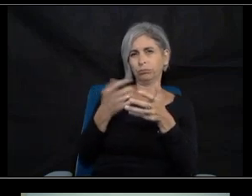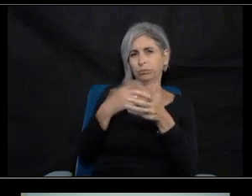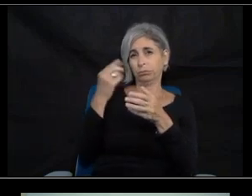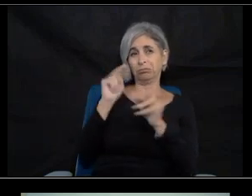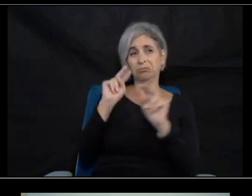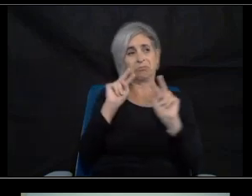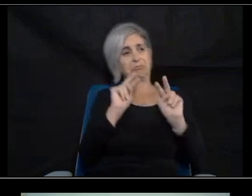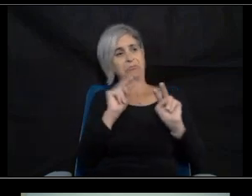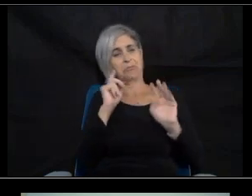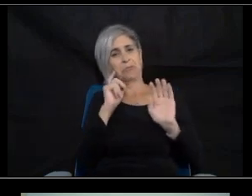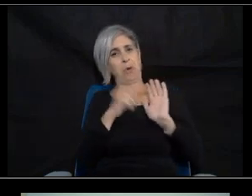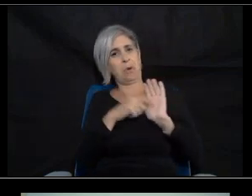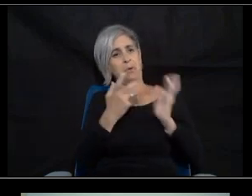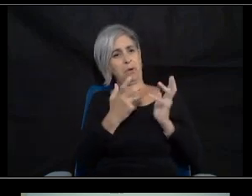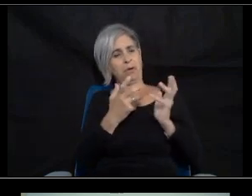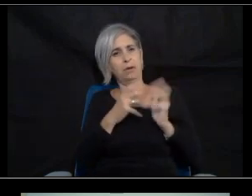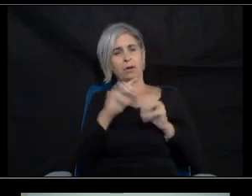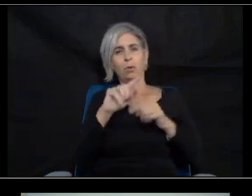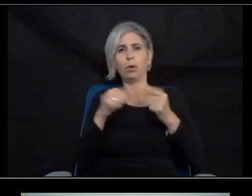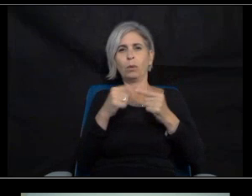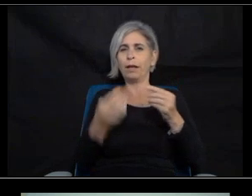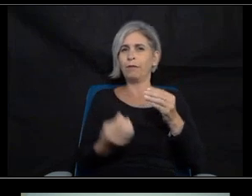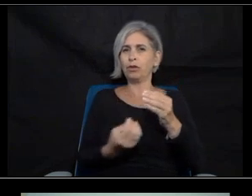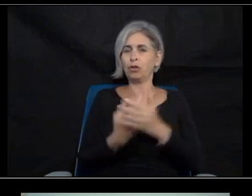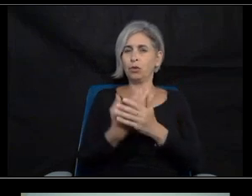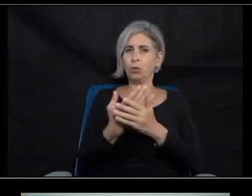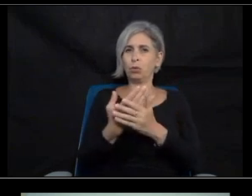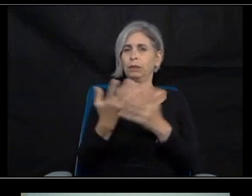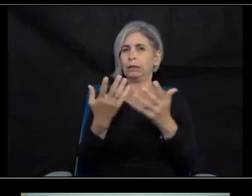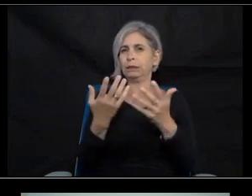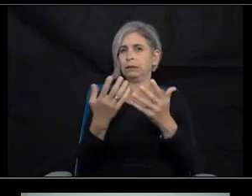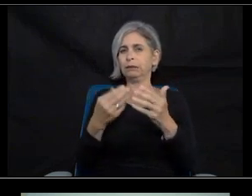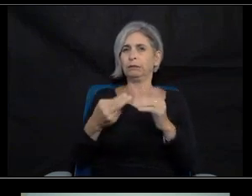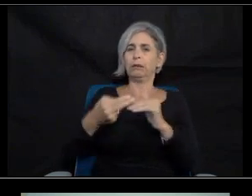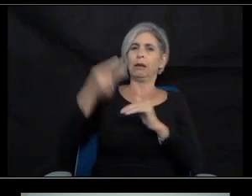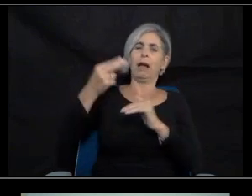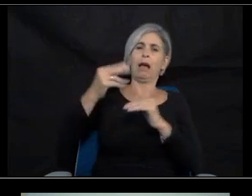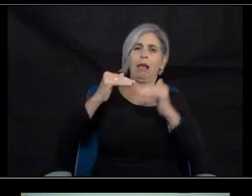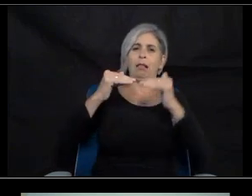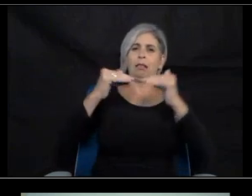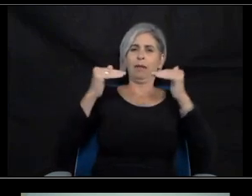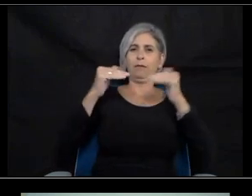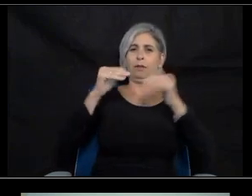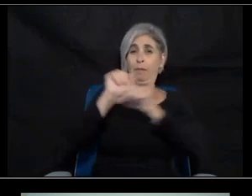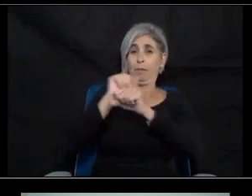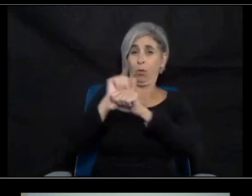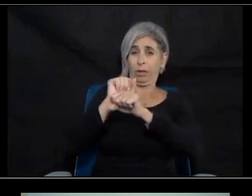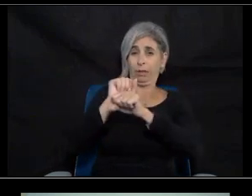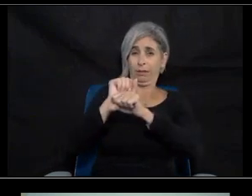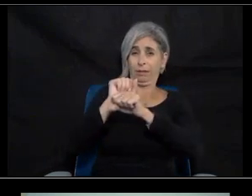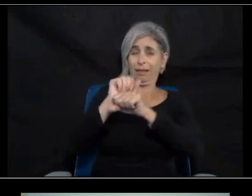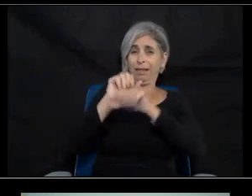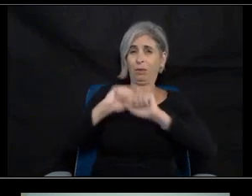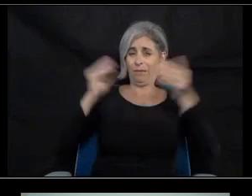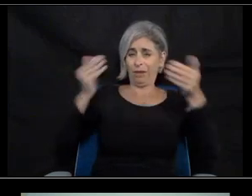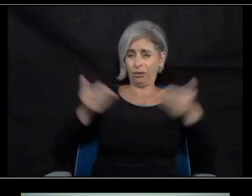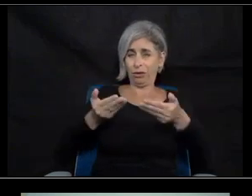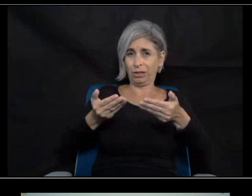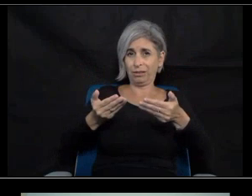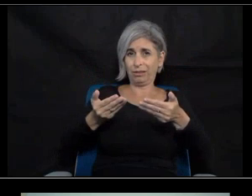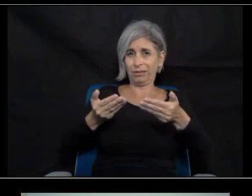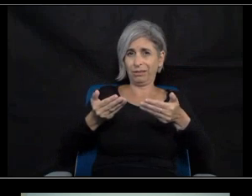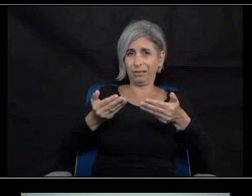observation. When we have new senior or high level employees, is it possible for us to have introductions of them done